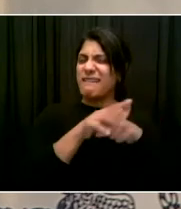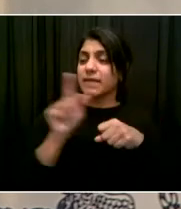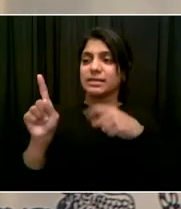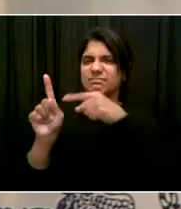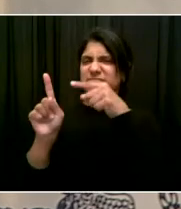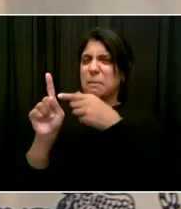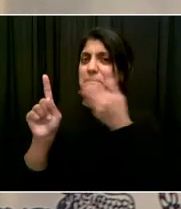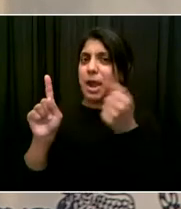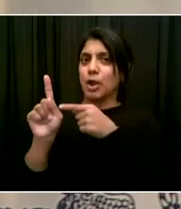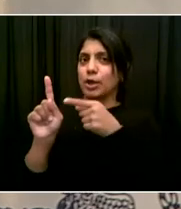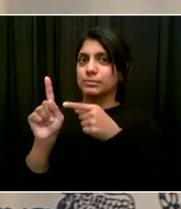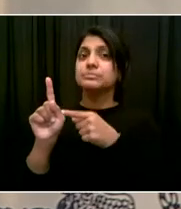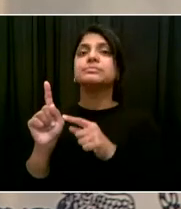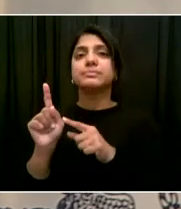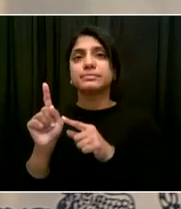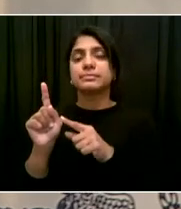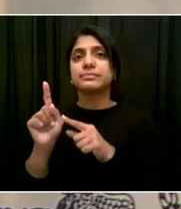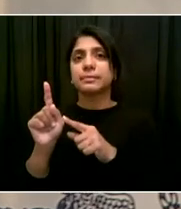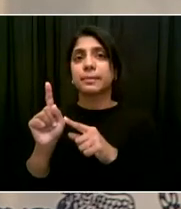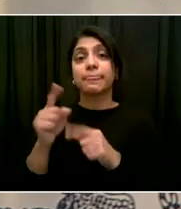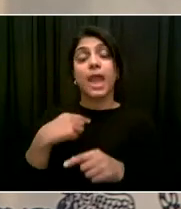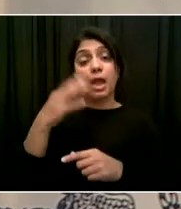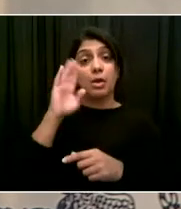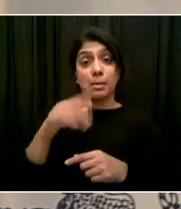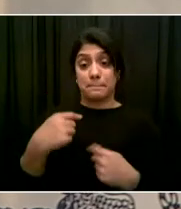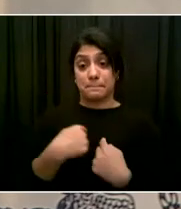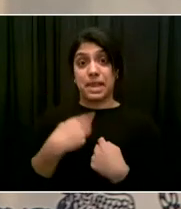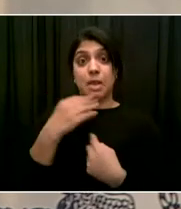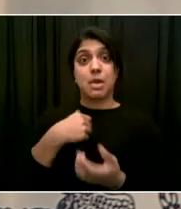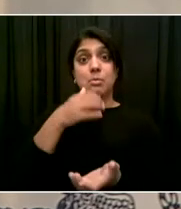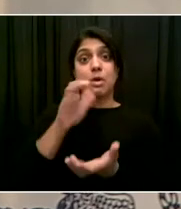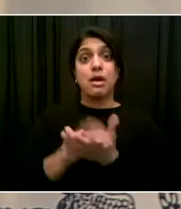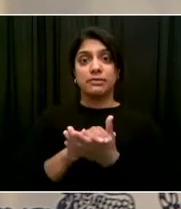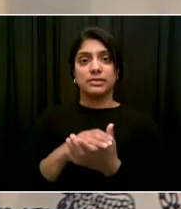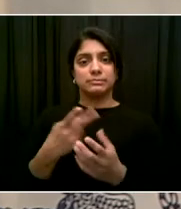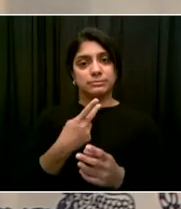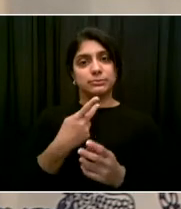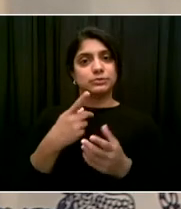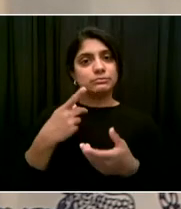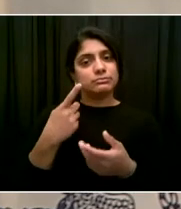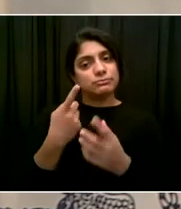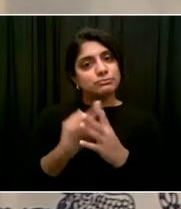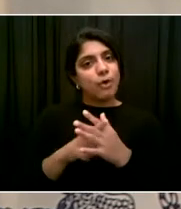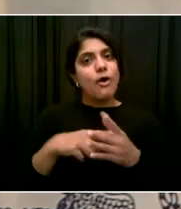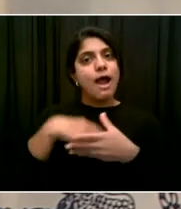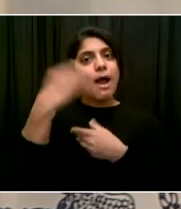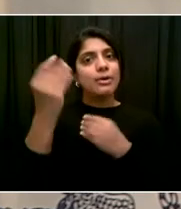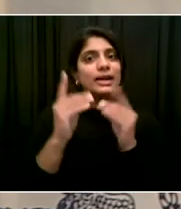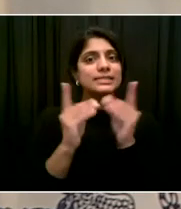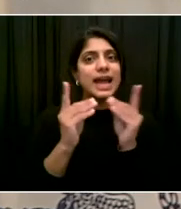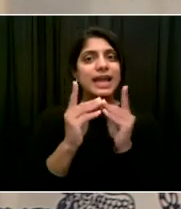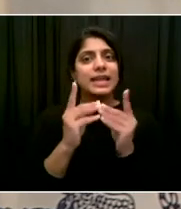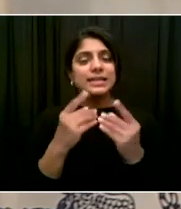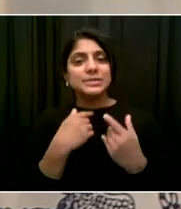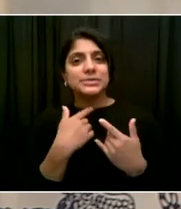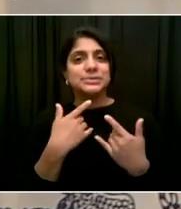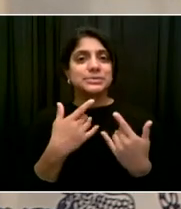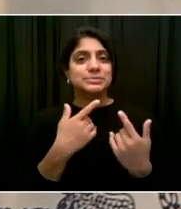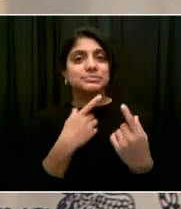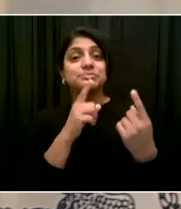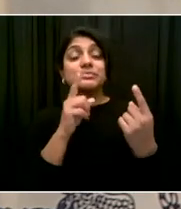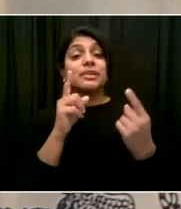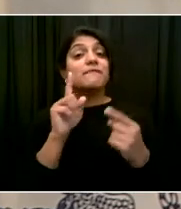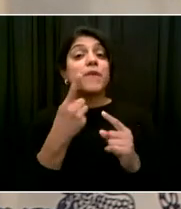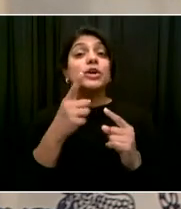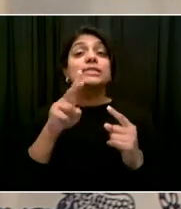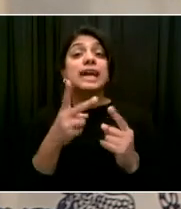went to a Spike Lee film. So we feel deeply what this man has done for all of us. And let me turn for